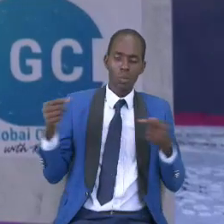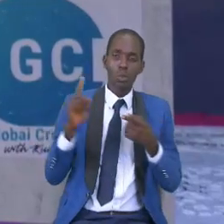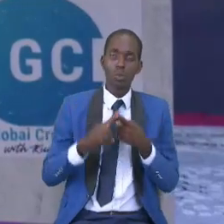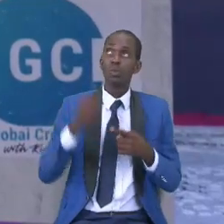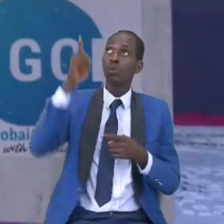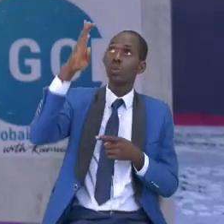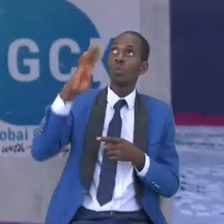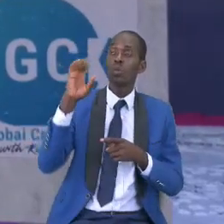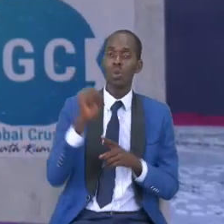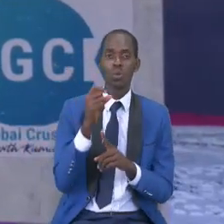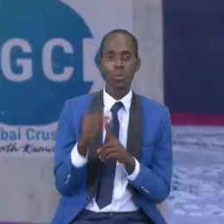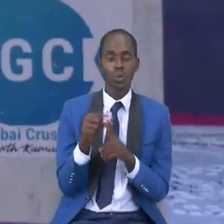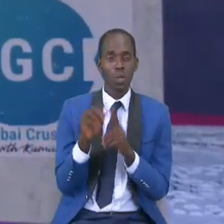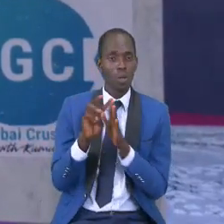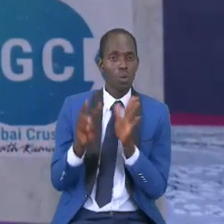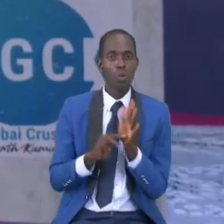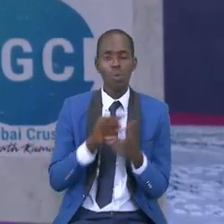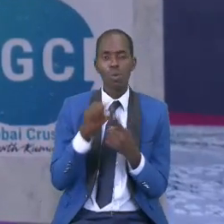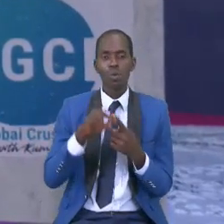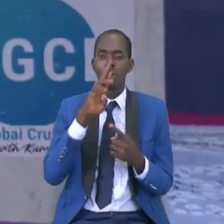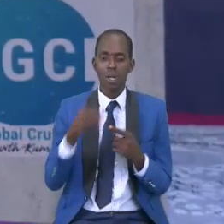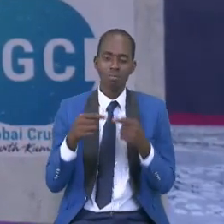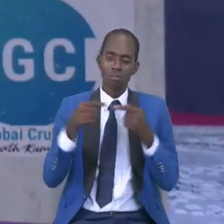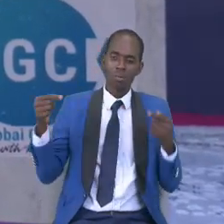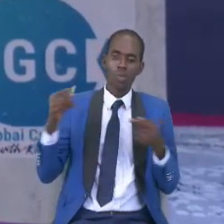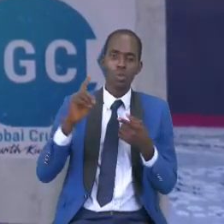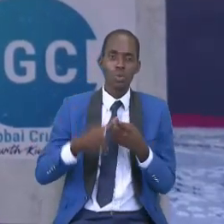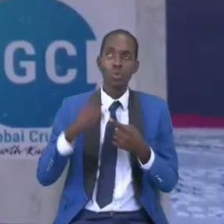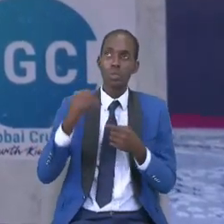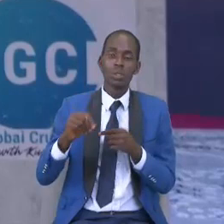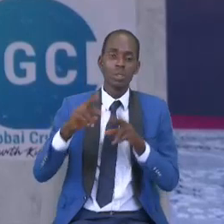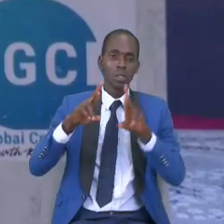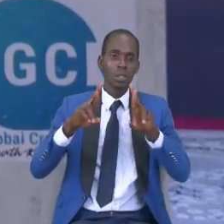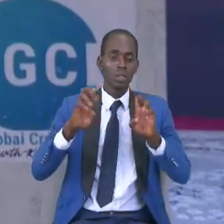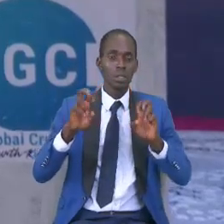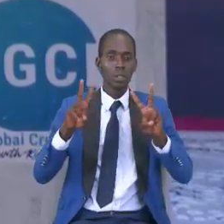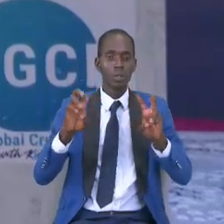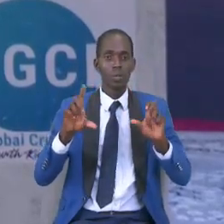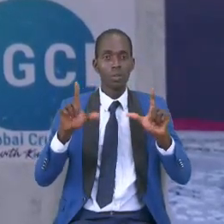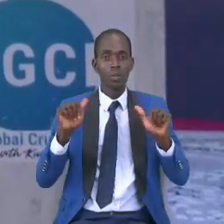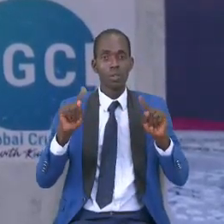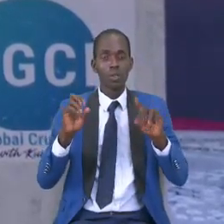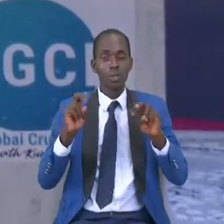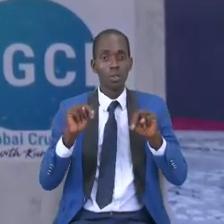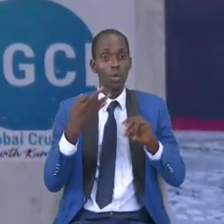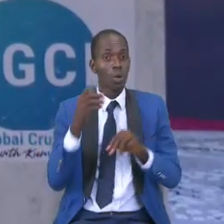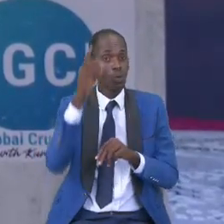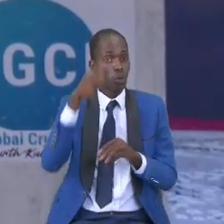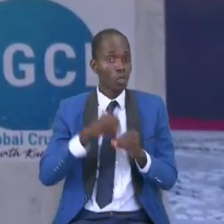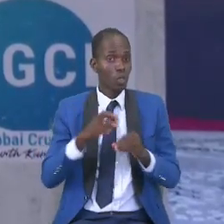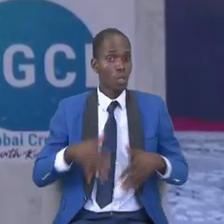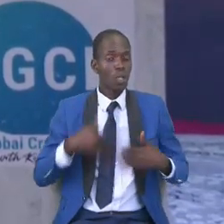of God, when you're against the revelation of God in your life, you will not be pleasing God. The place